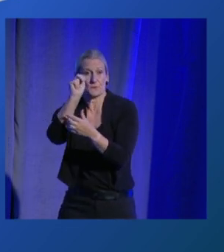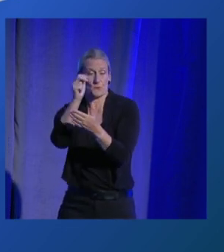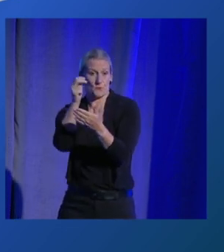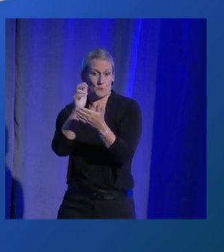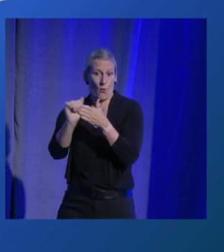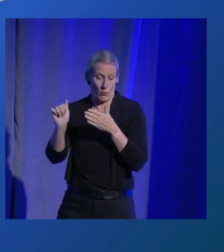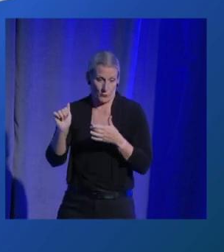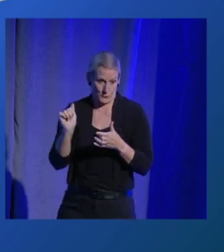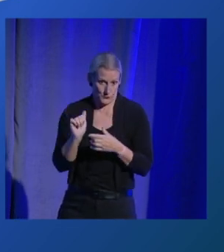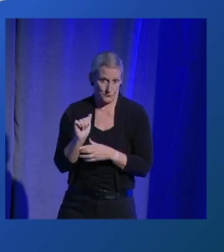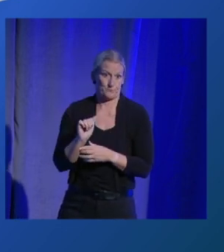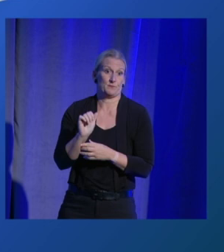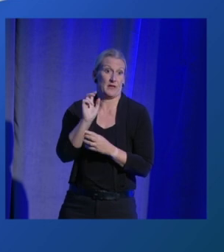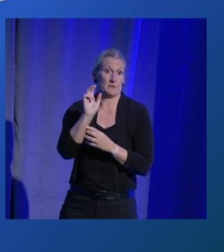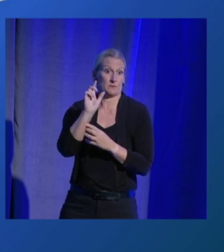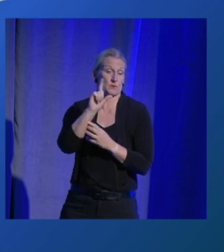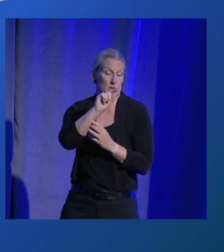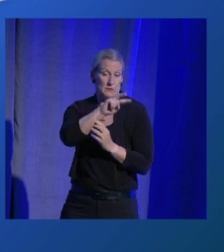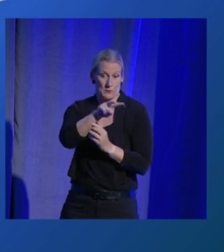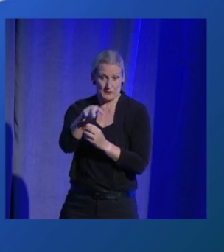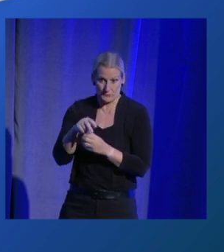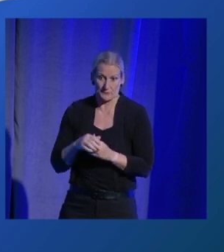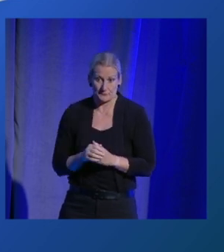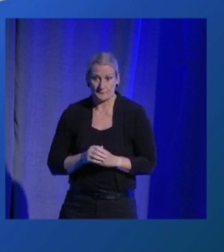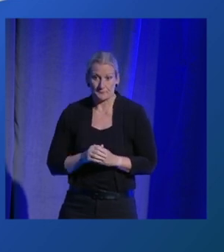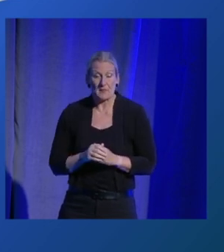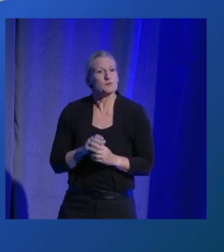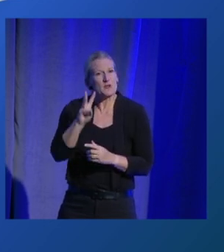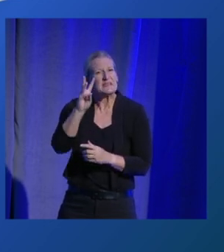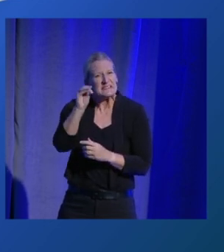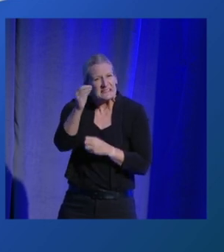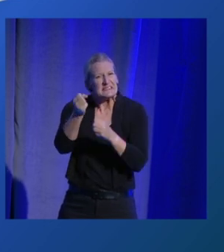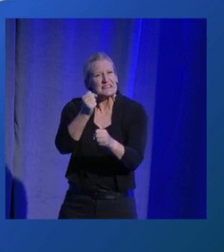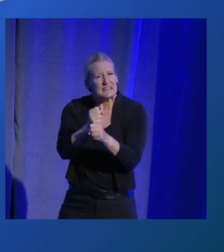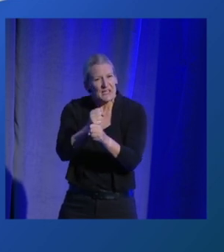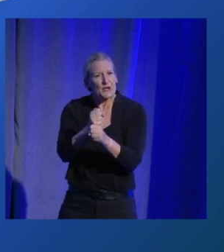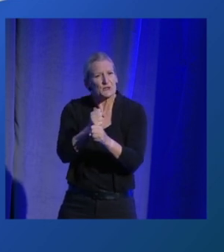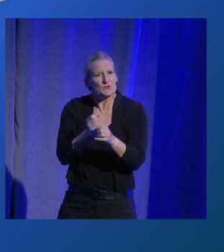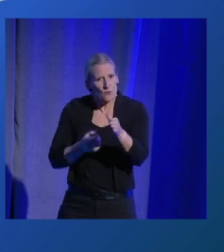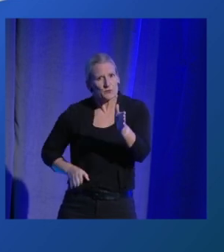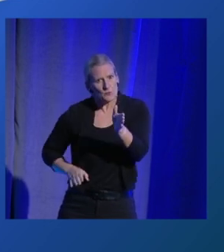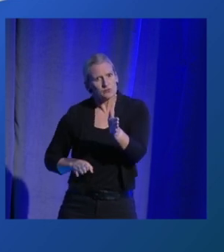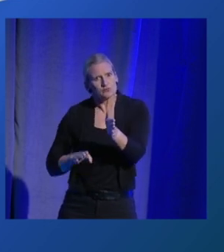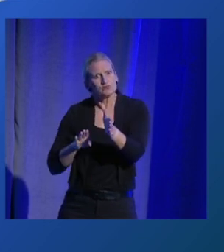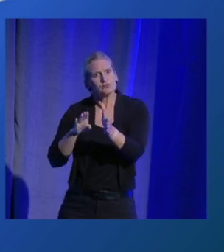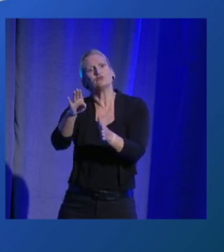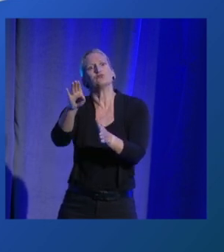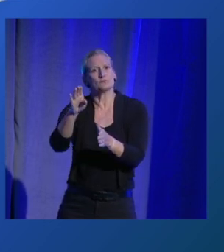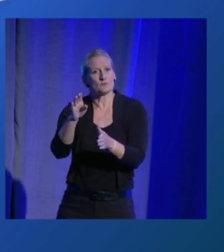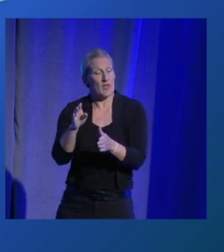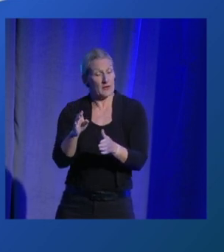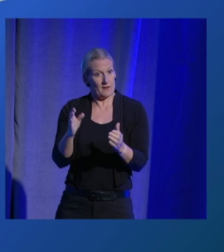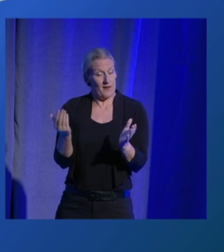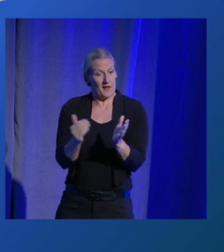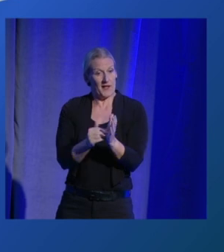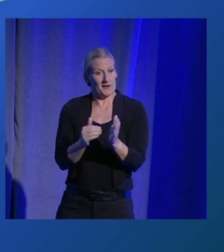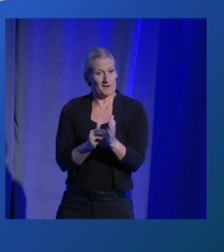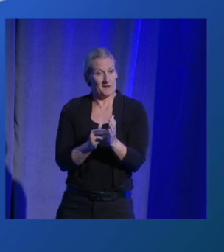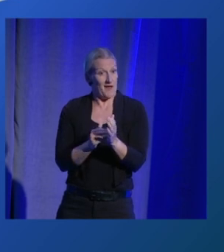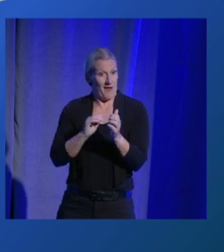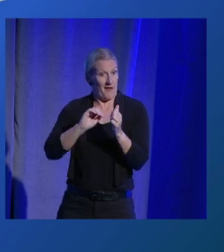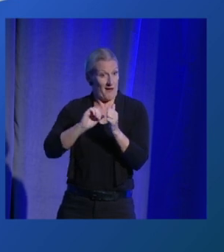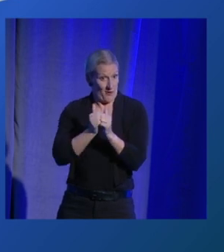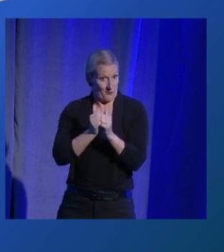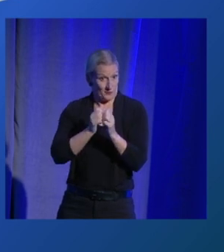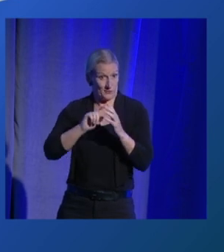60 years to get to this market value and and again it was funded originally by